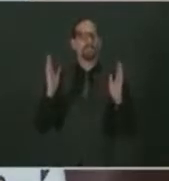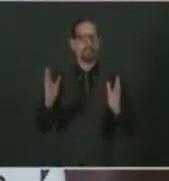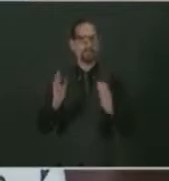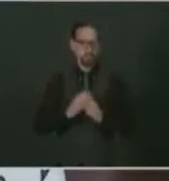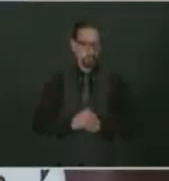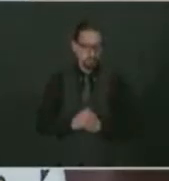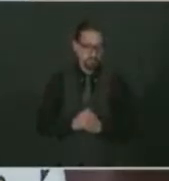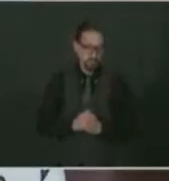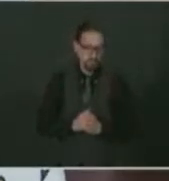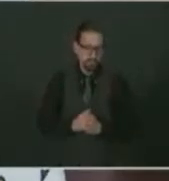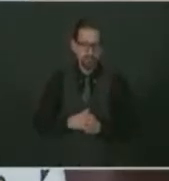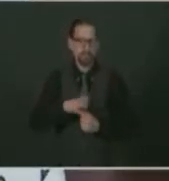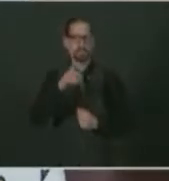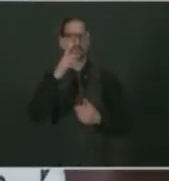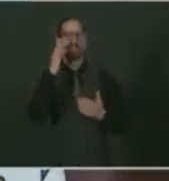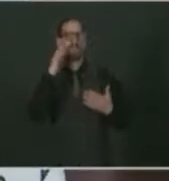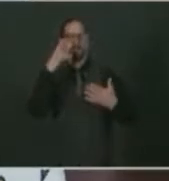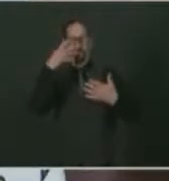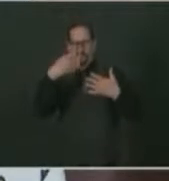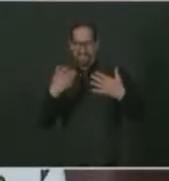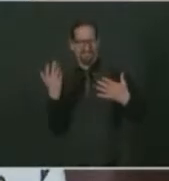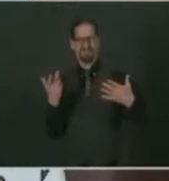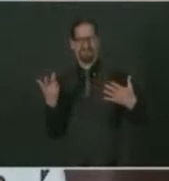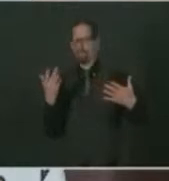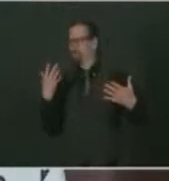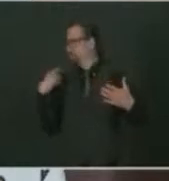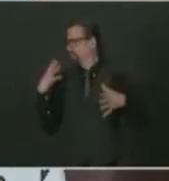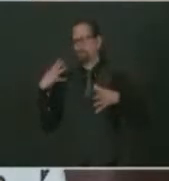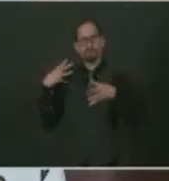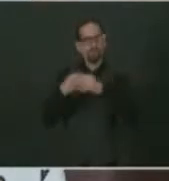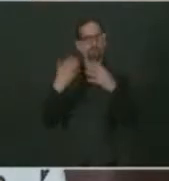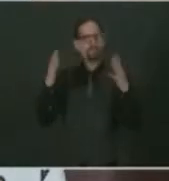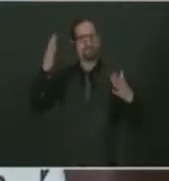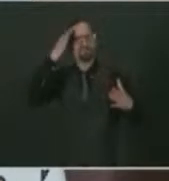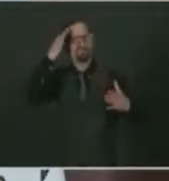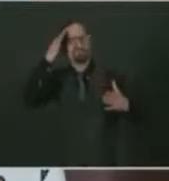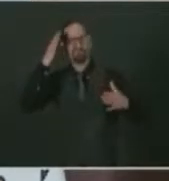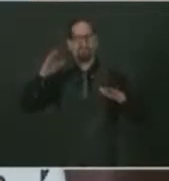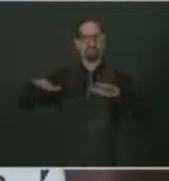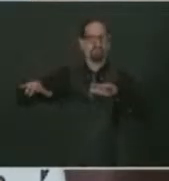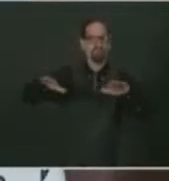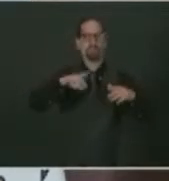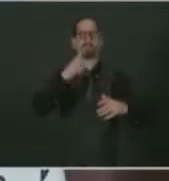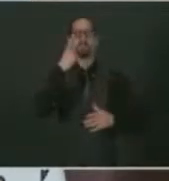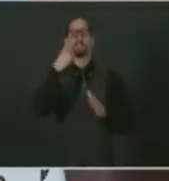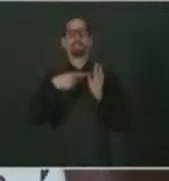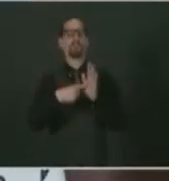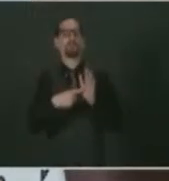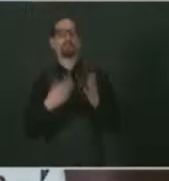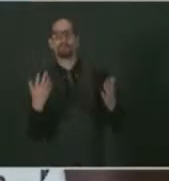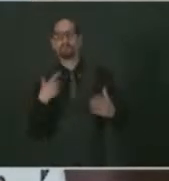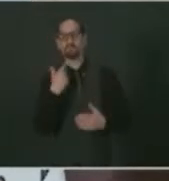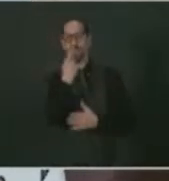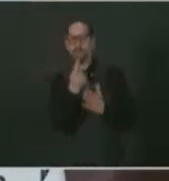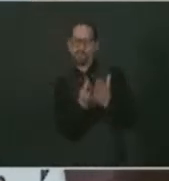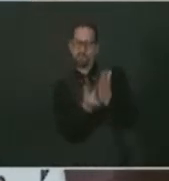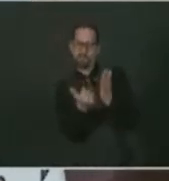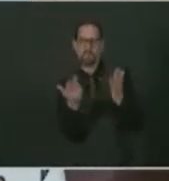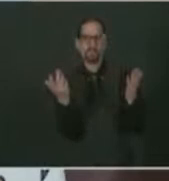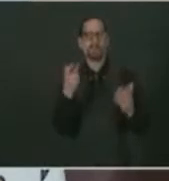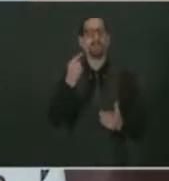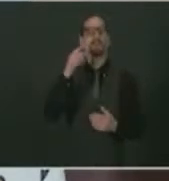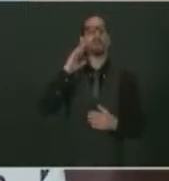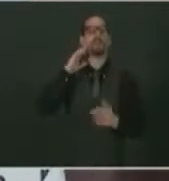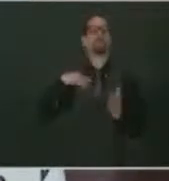need anymore. One of those examples is the requirement of a cleaning log. To date, every business has been required to